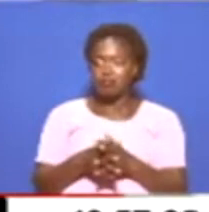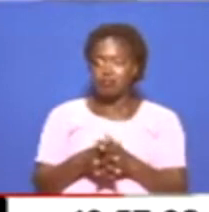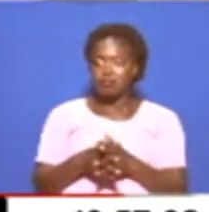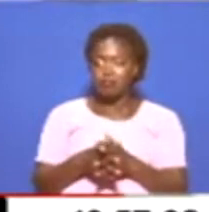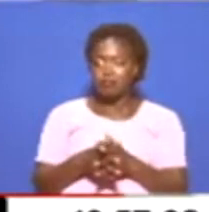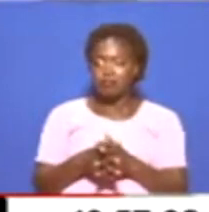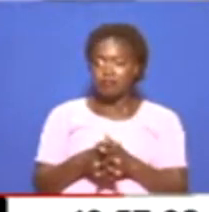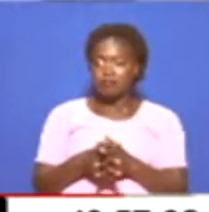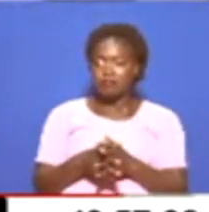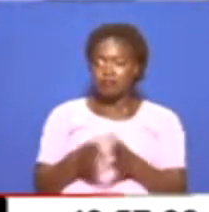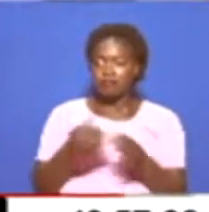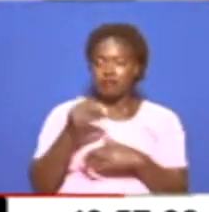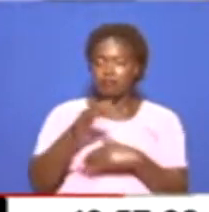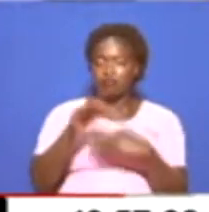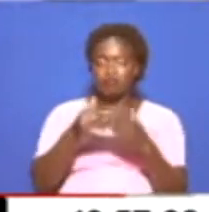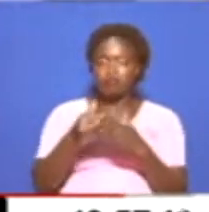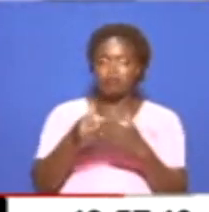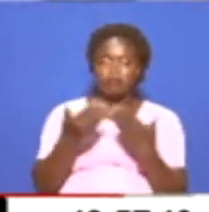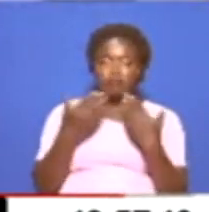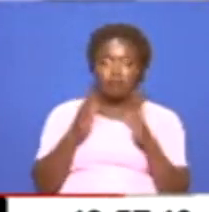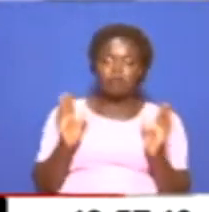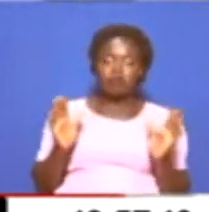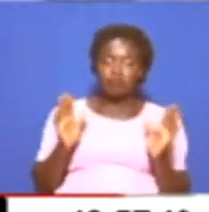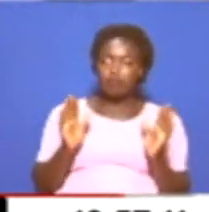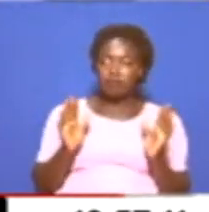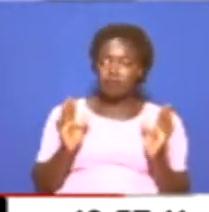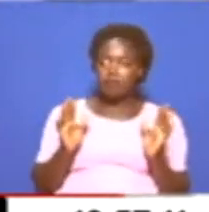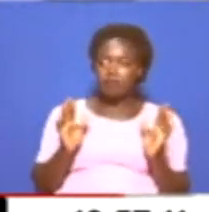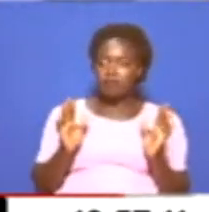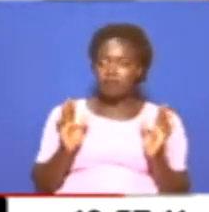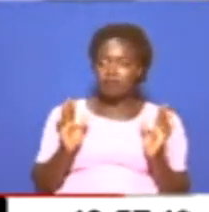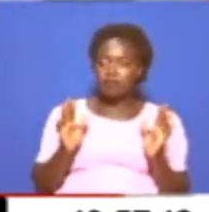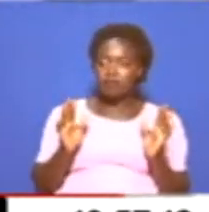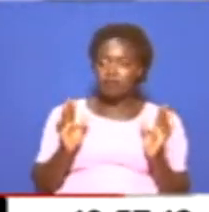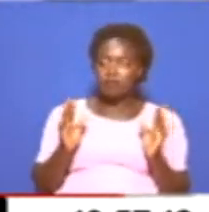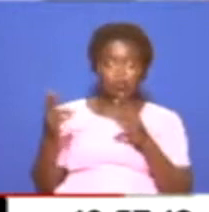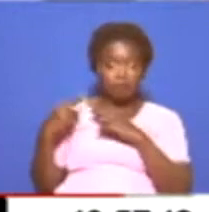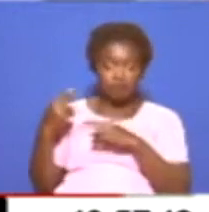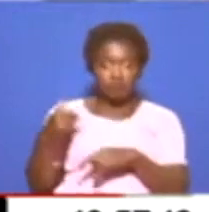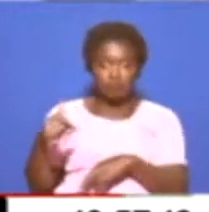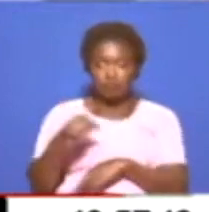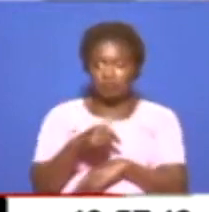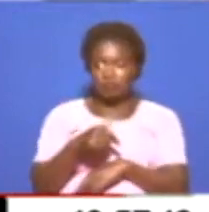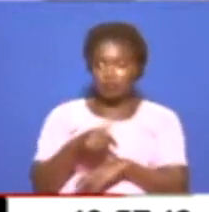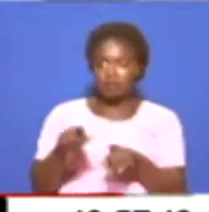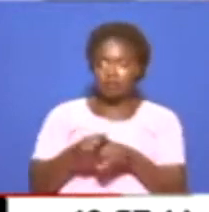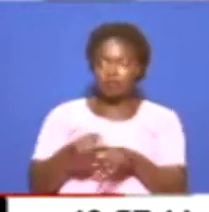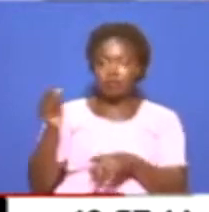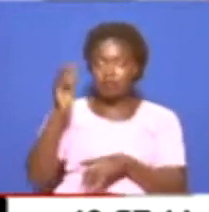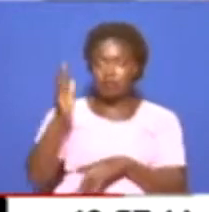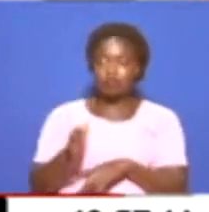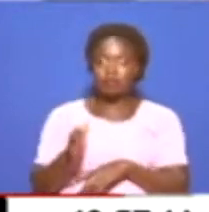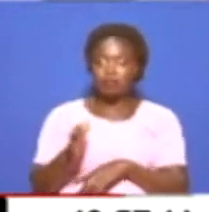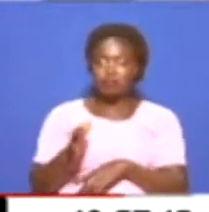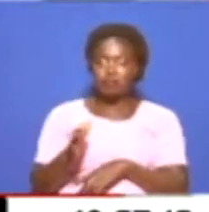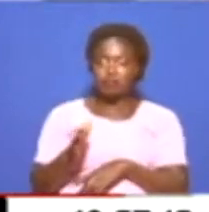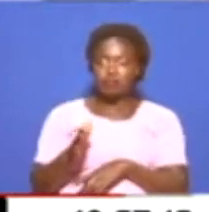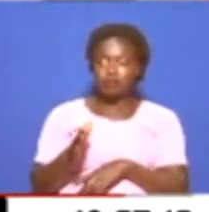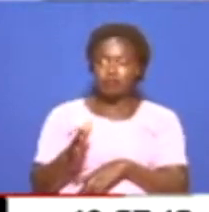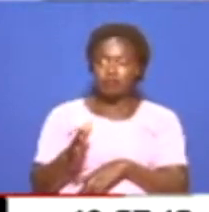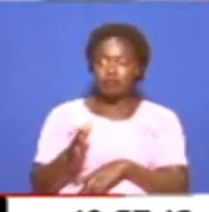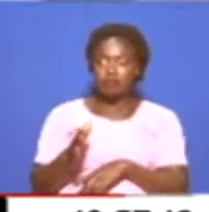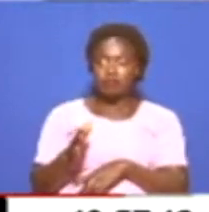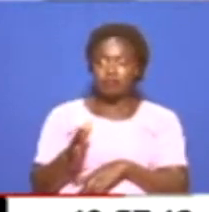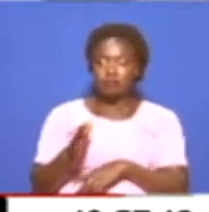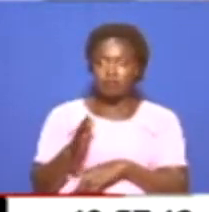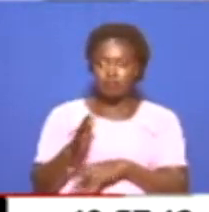But after all is said and done, I think largely it is our responsibility as citizens. Yes. To